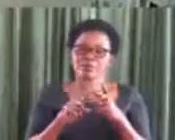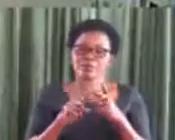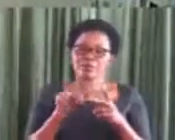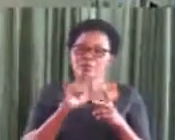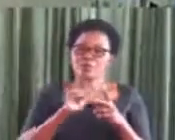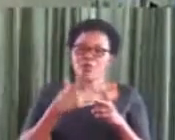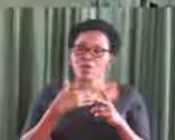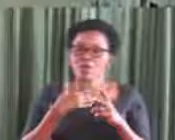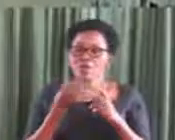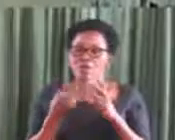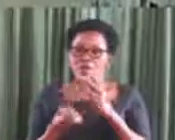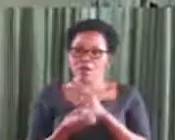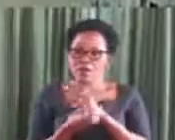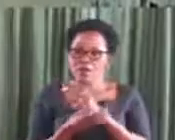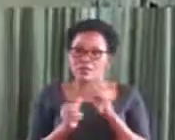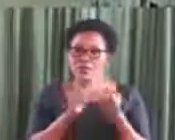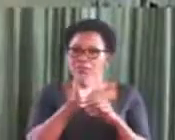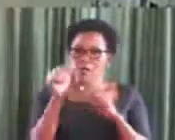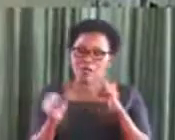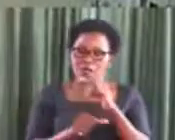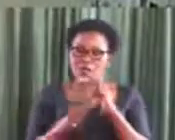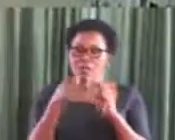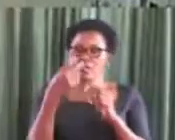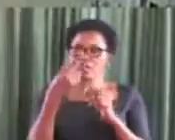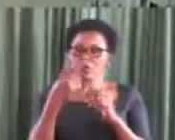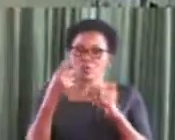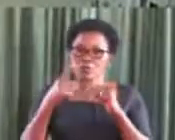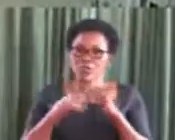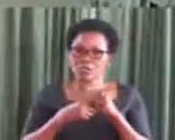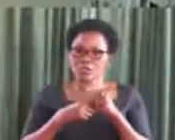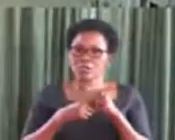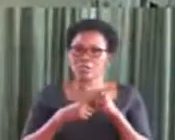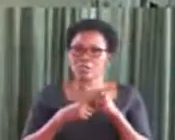advice under 260 something,